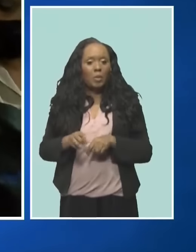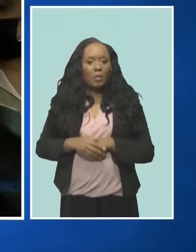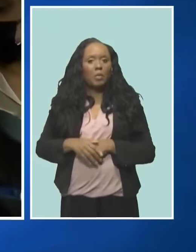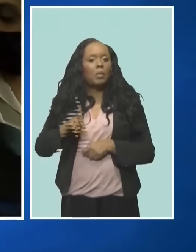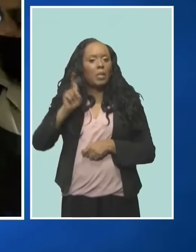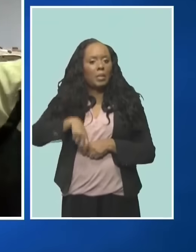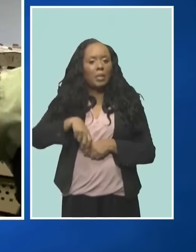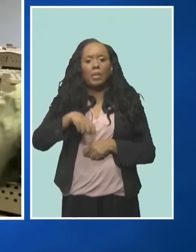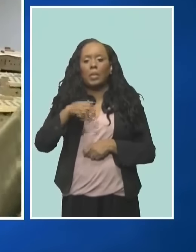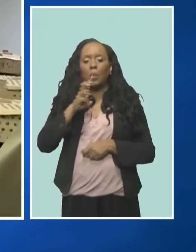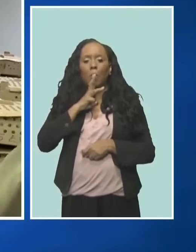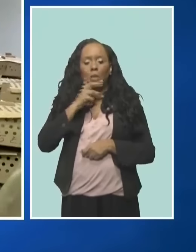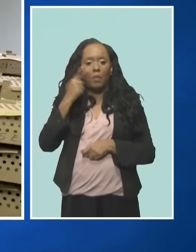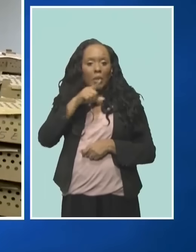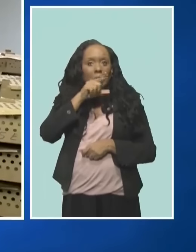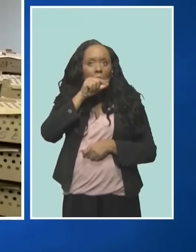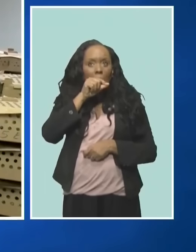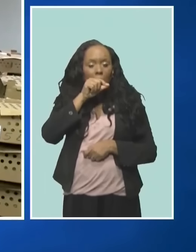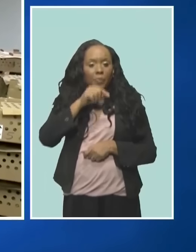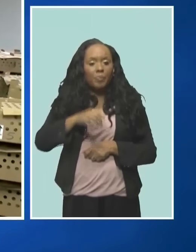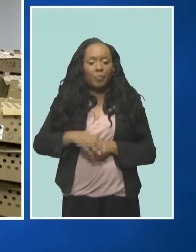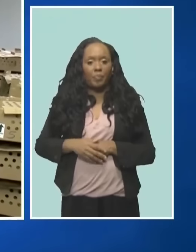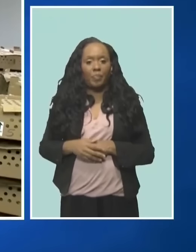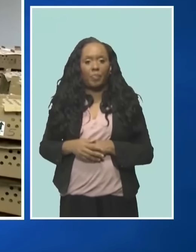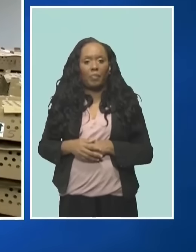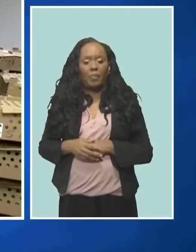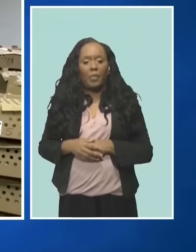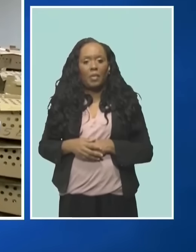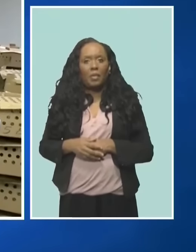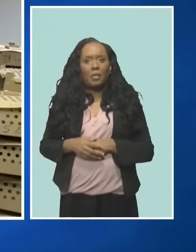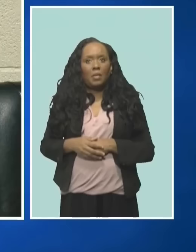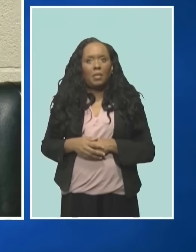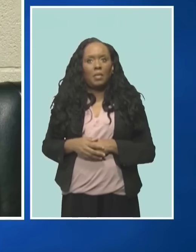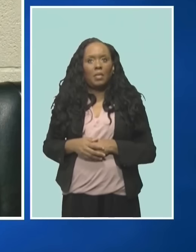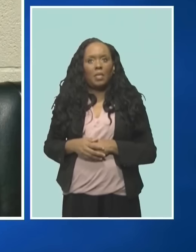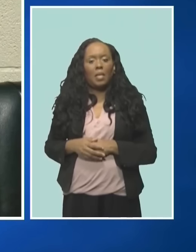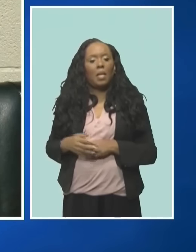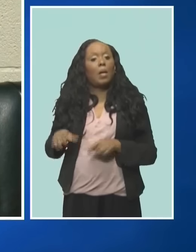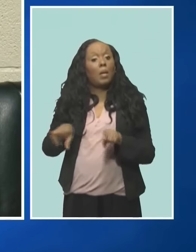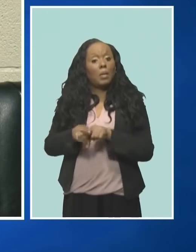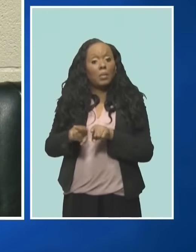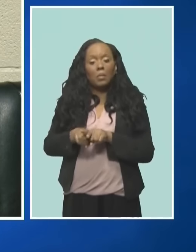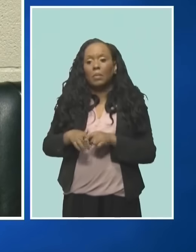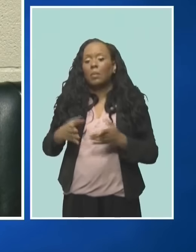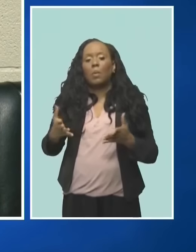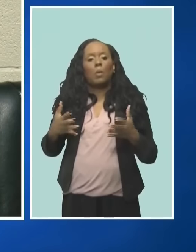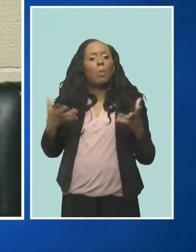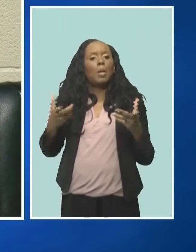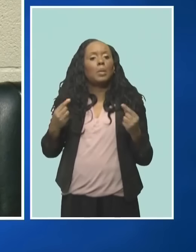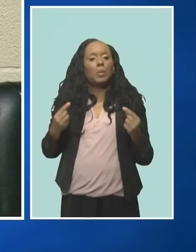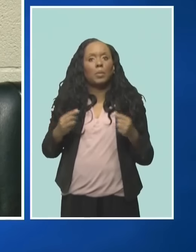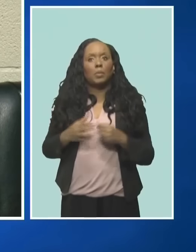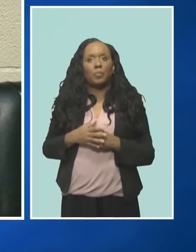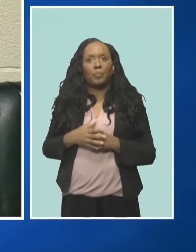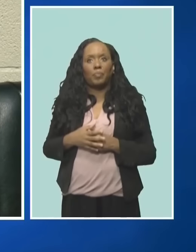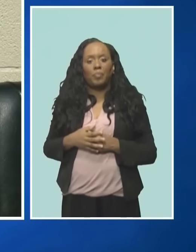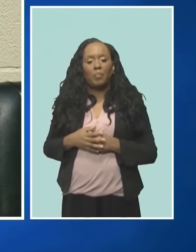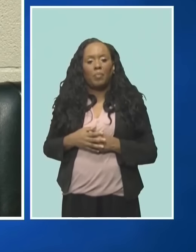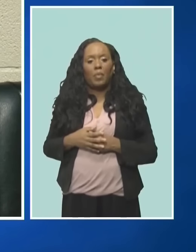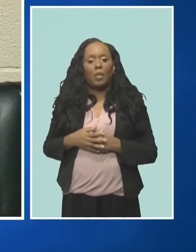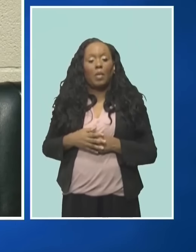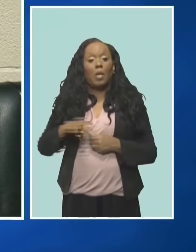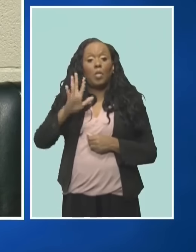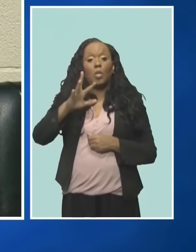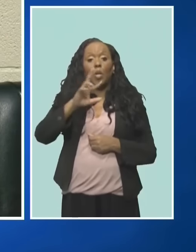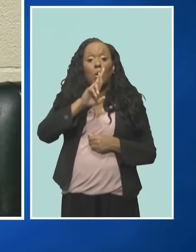He adds efforts should also be made to prevent the litter from being moist. One of the things that people can do is put a hose on the roof